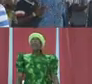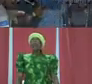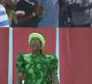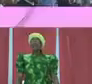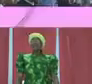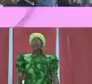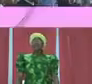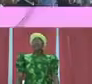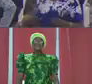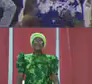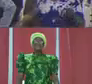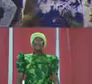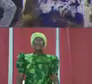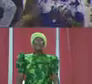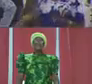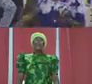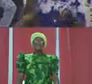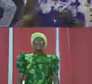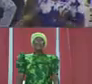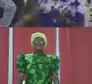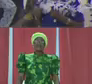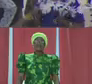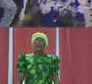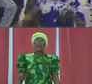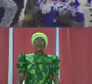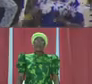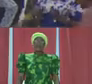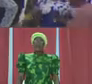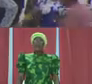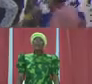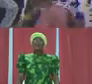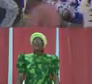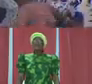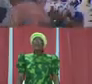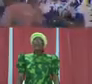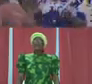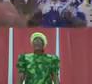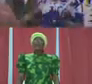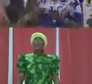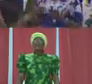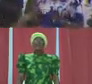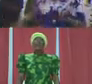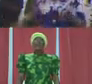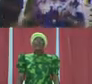Give me a second wind, Lord. Run the rest of my race